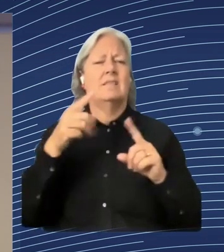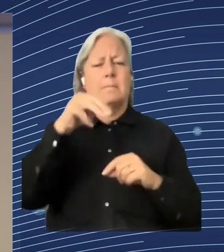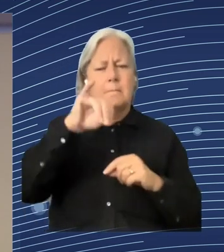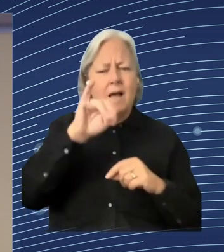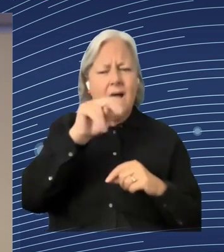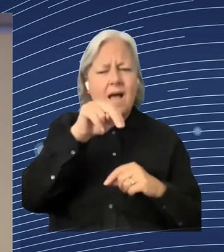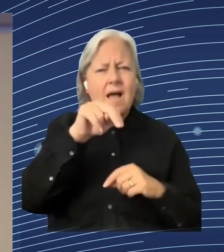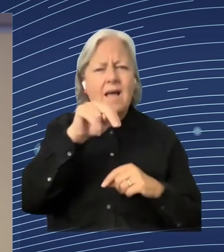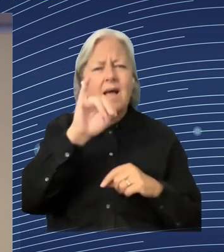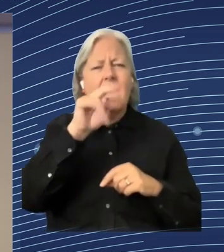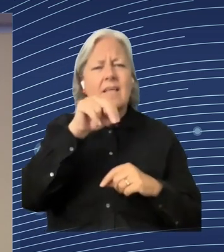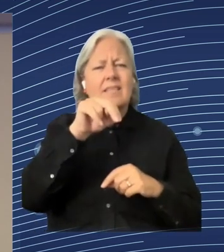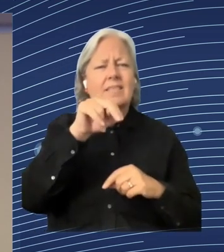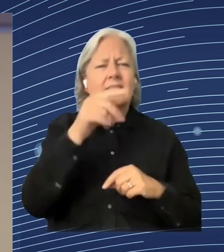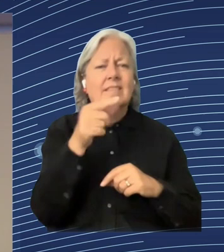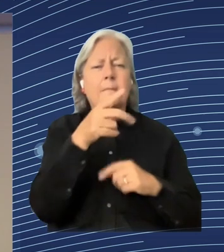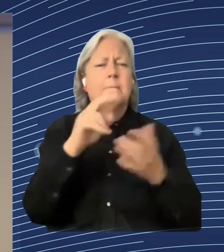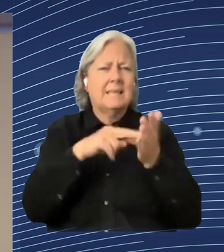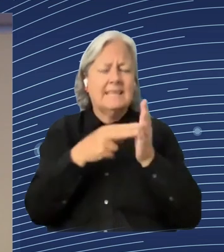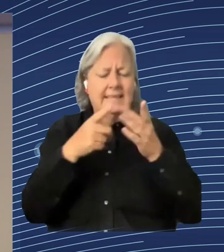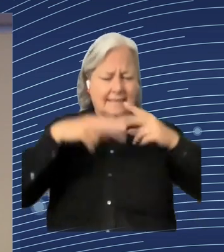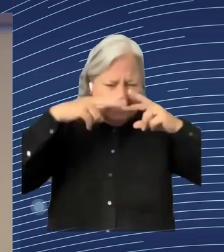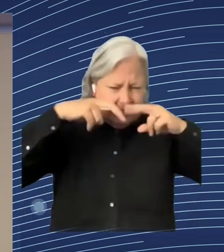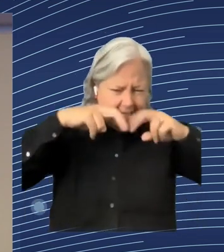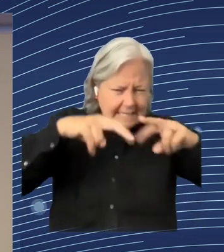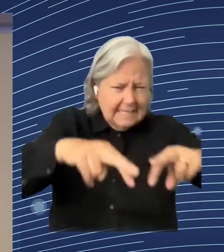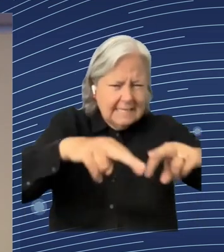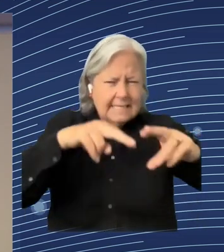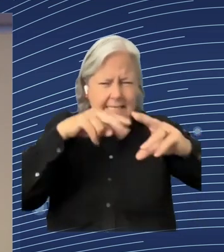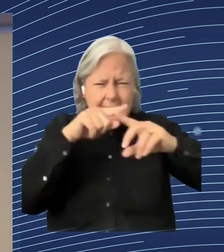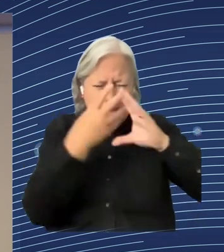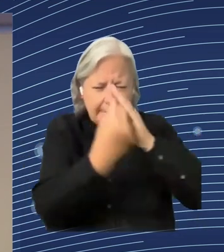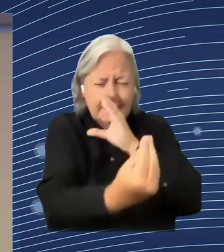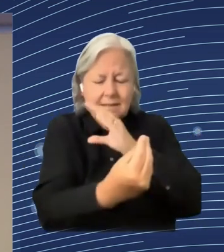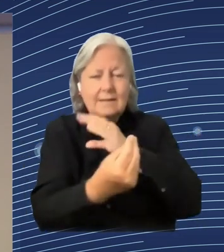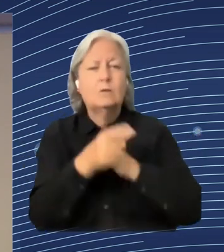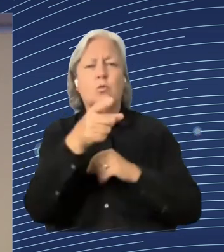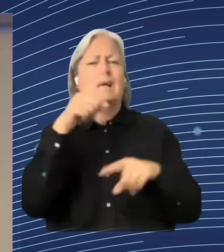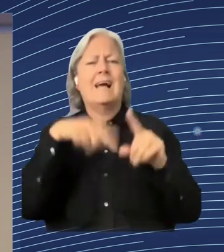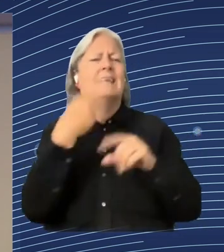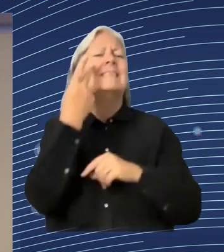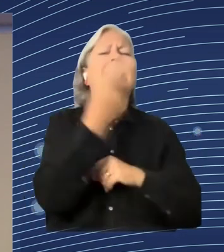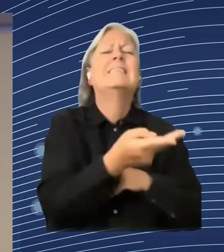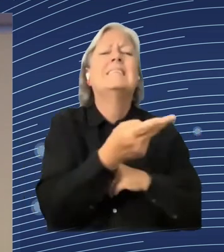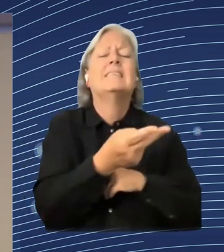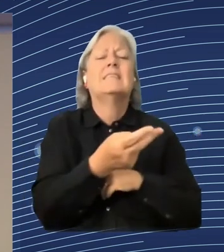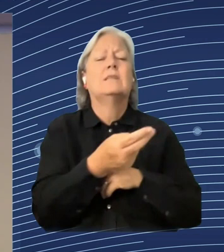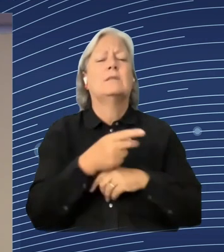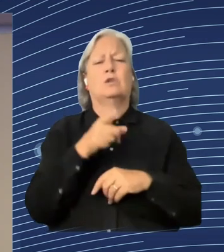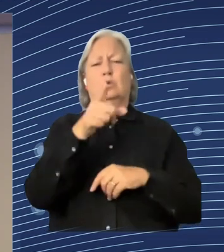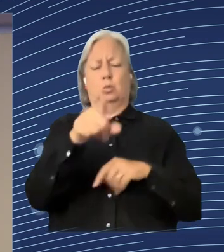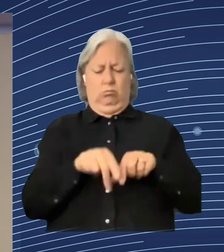inspector on the field also the added value, because you can't see the things because you're only on a single point